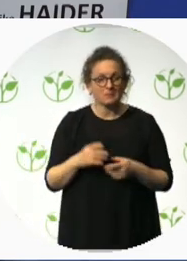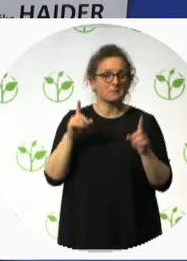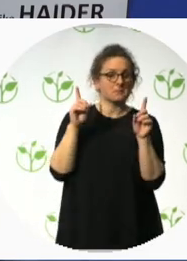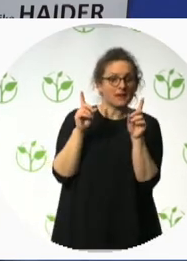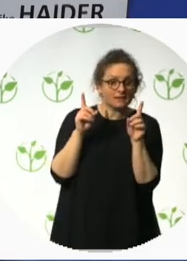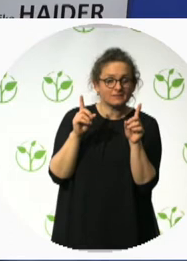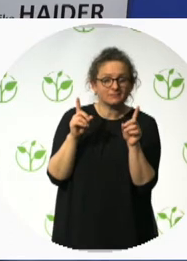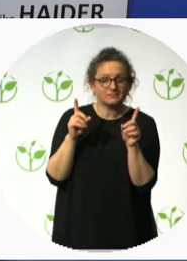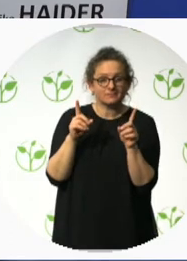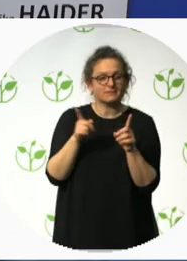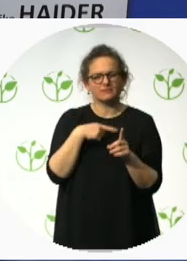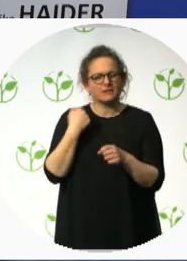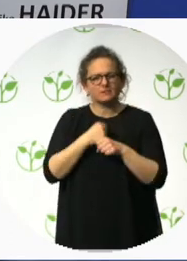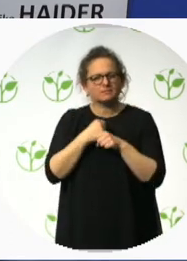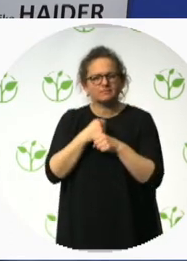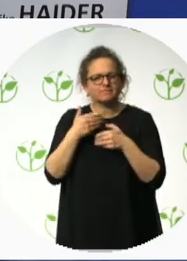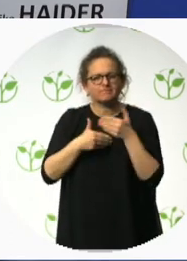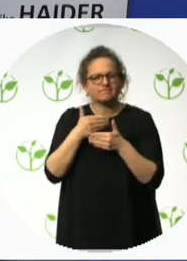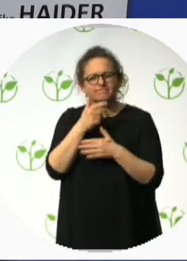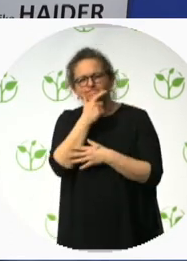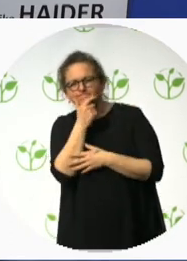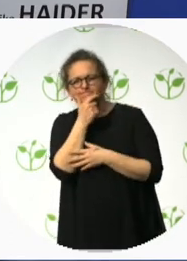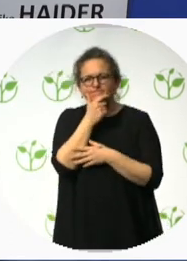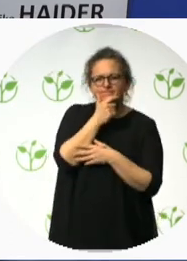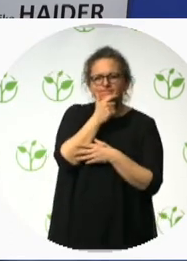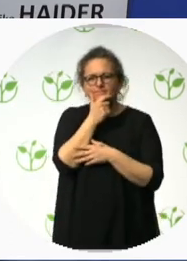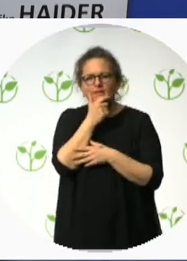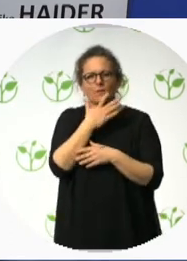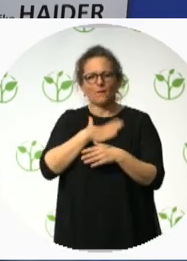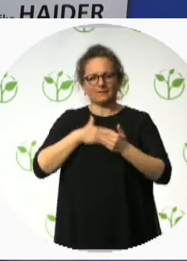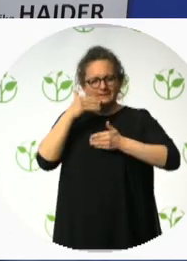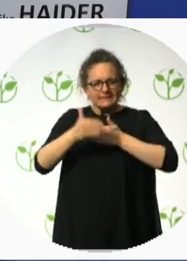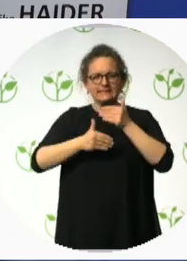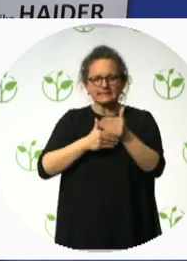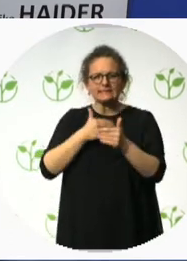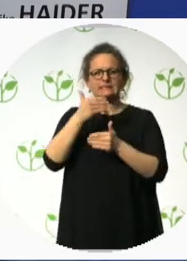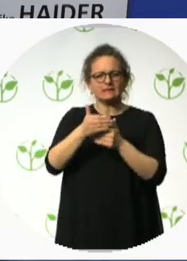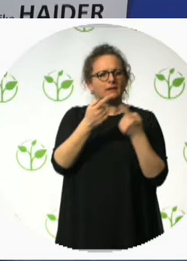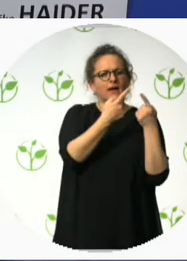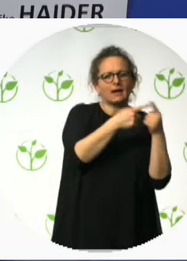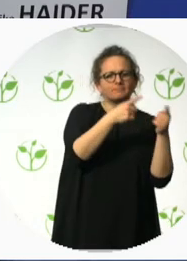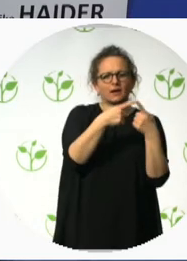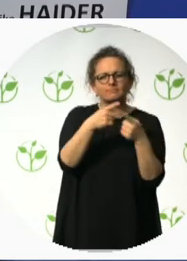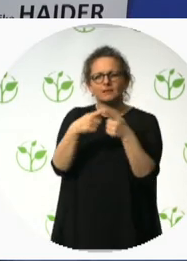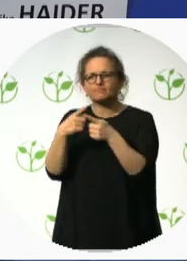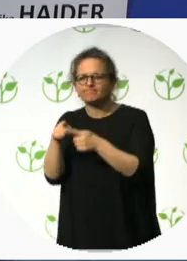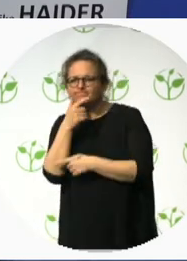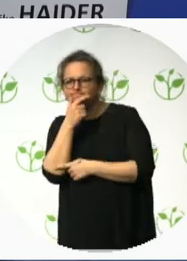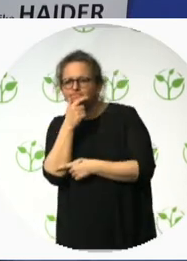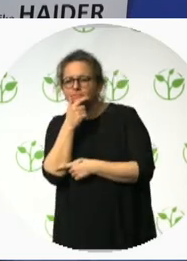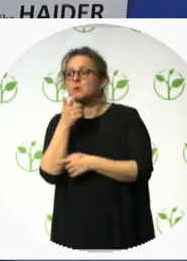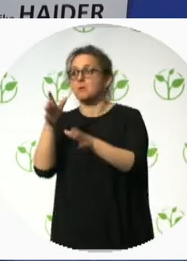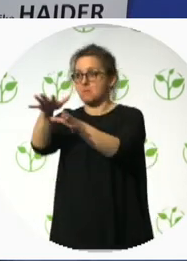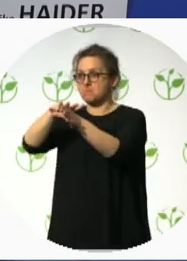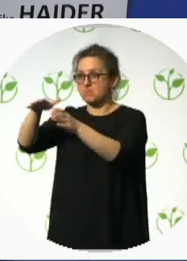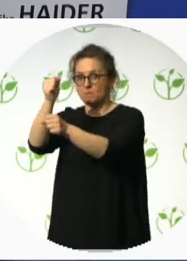we try to offer a lot of different fields of further education. If you